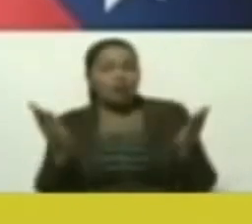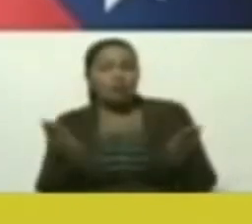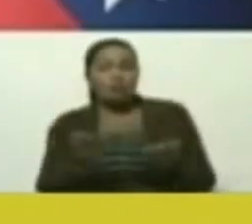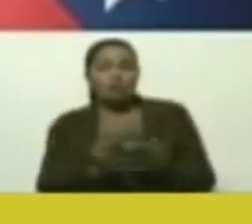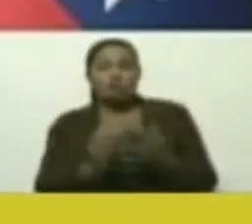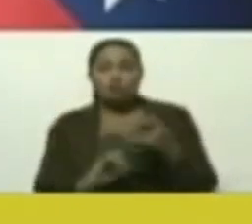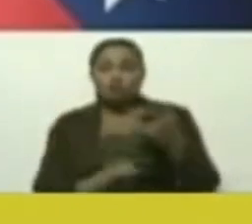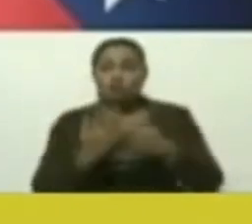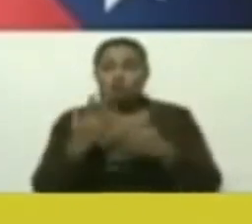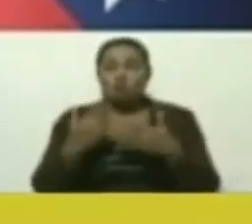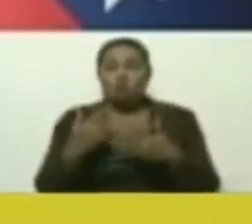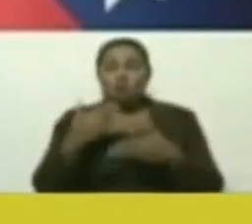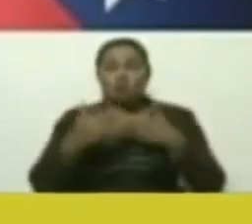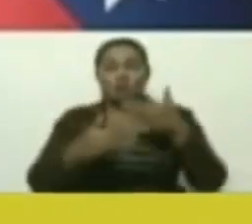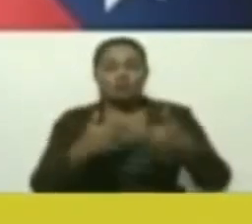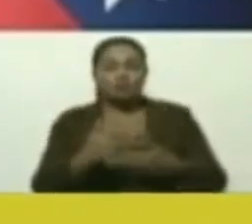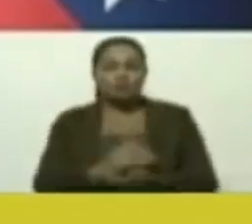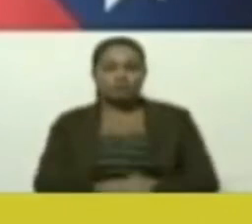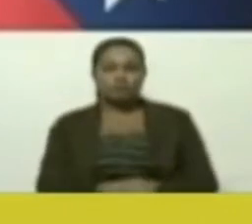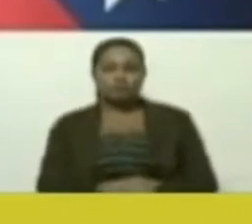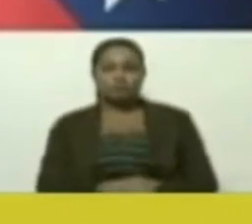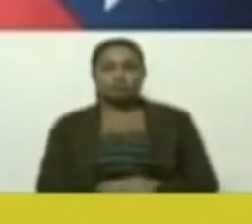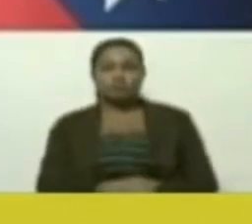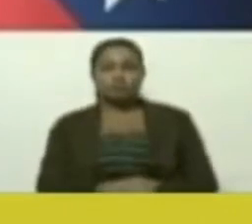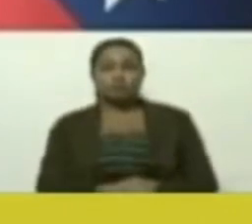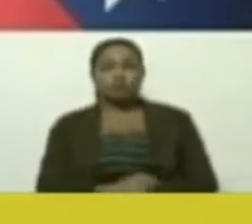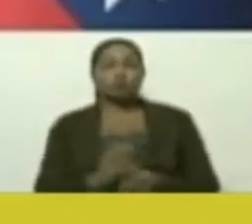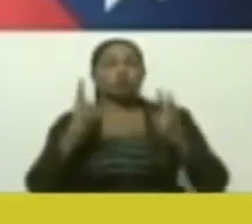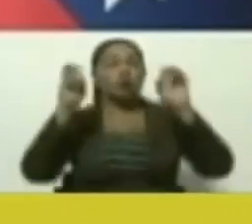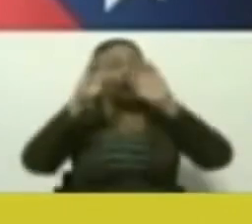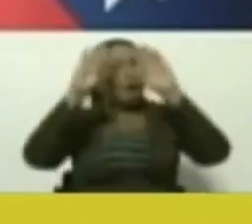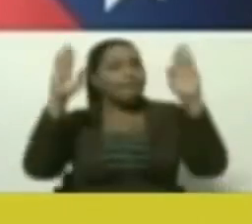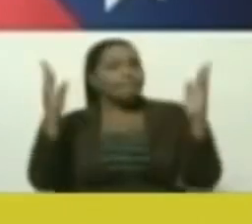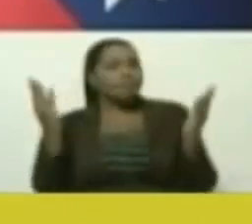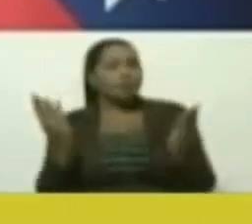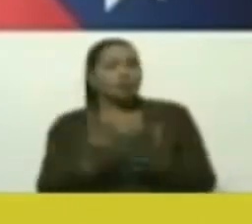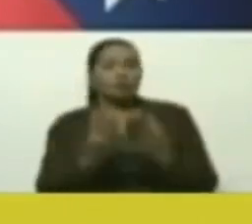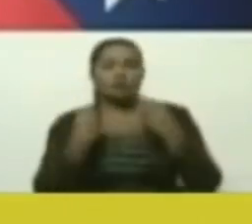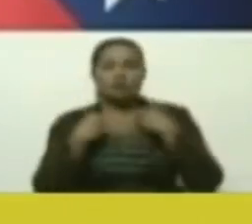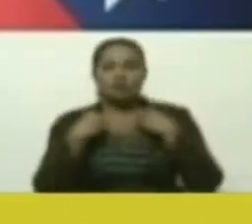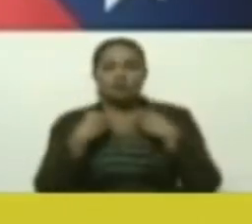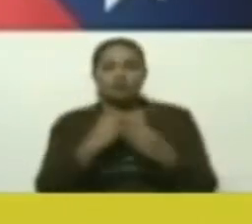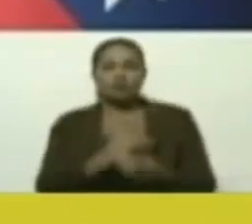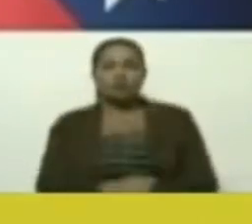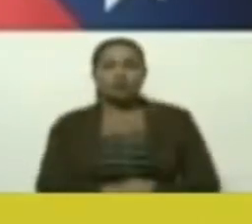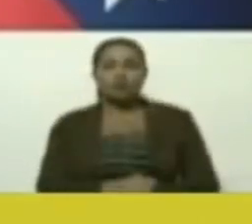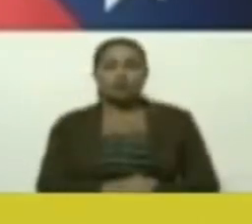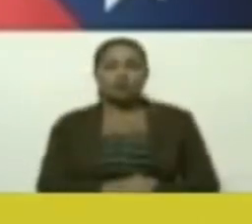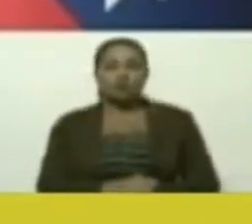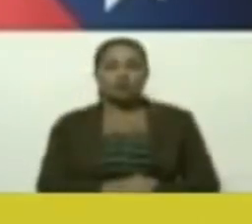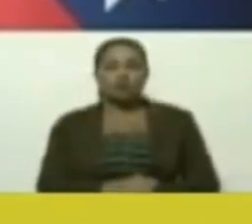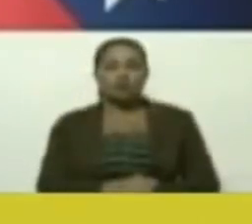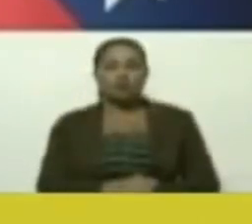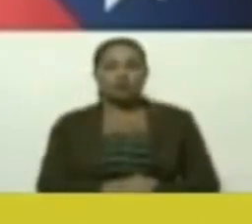the world that it's developing right now. A new world,